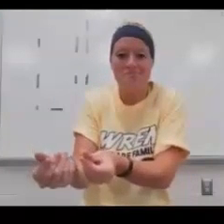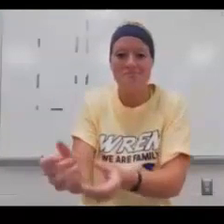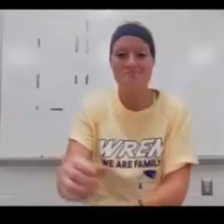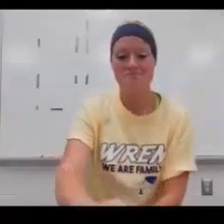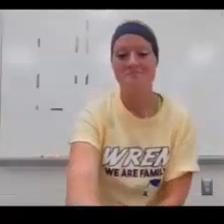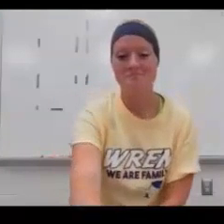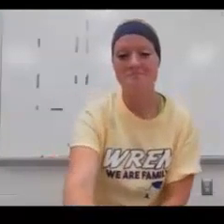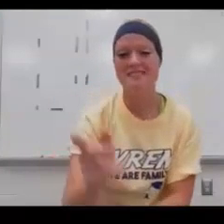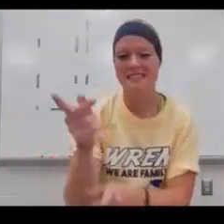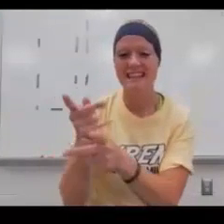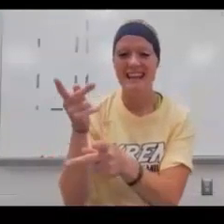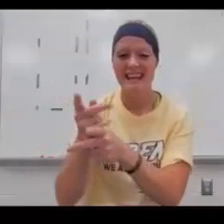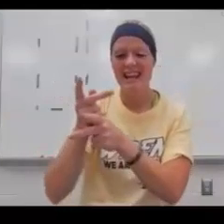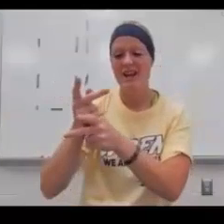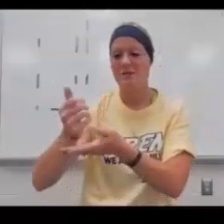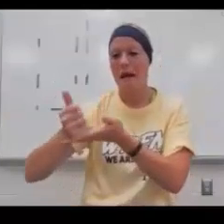water.